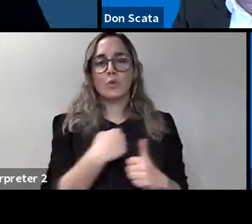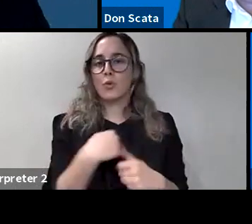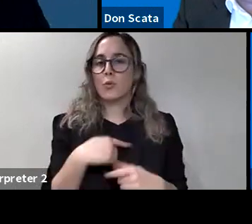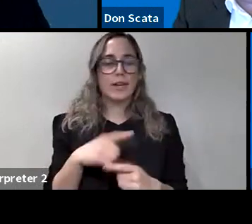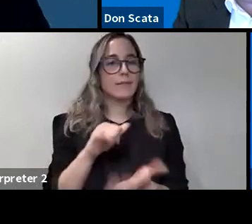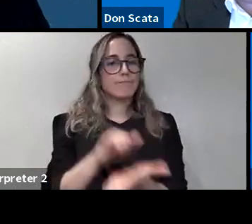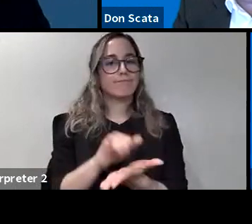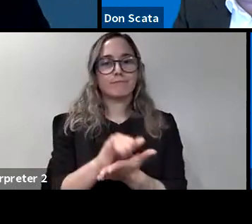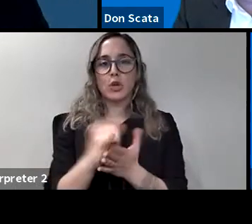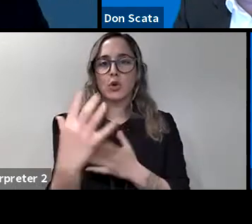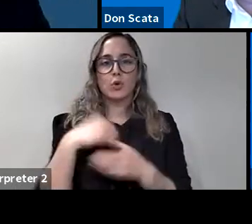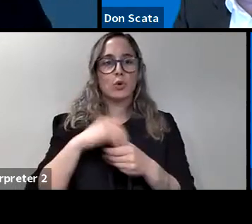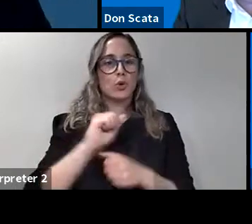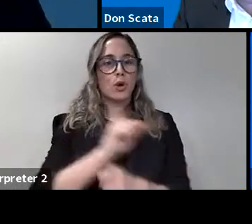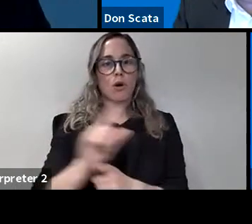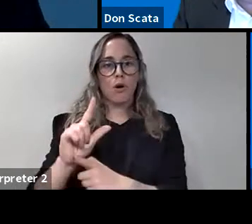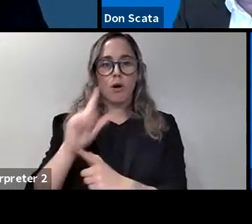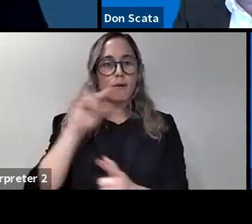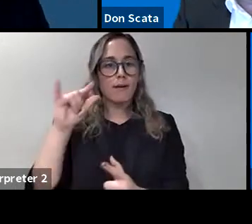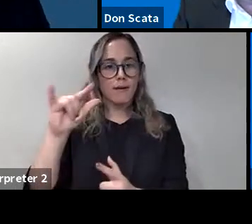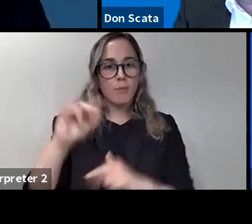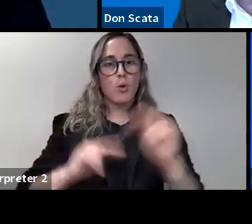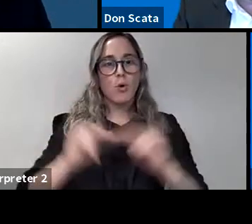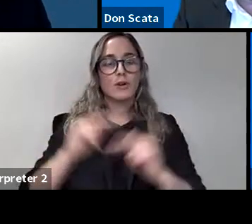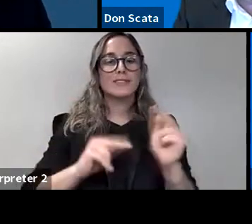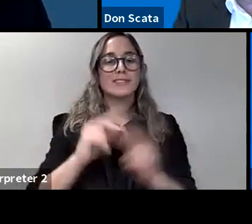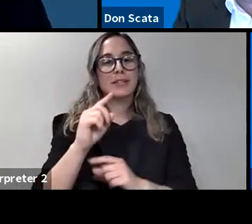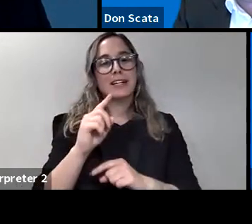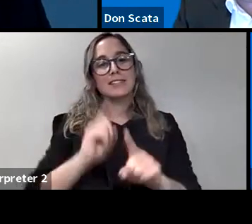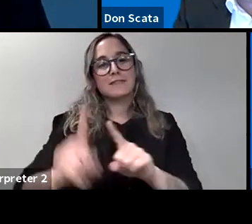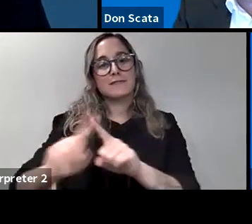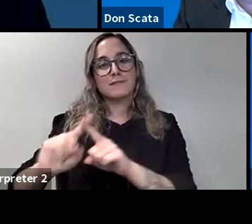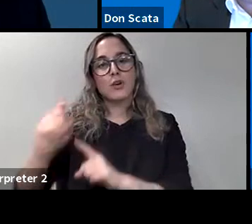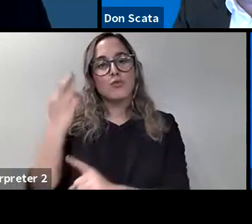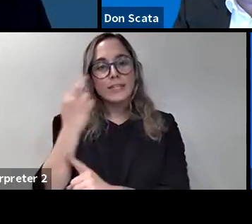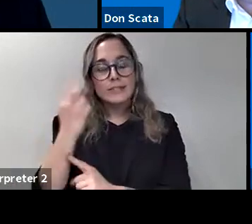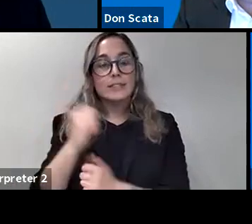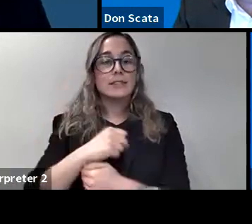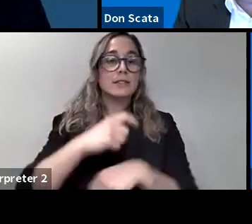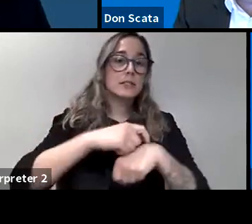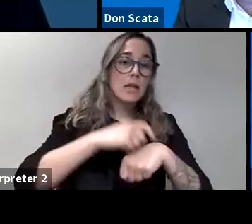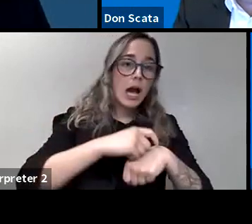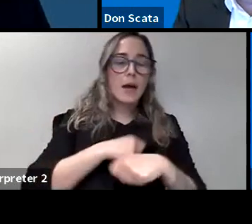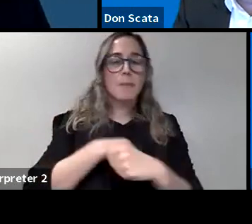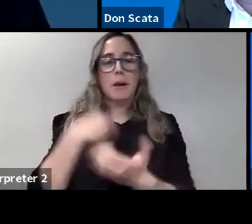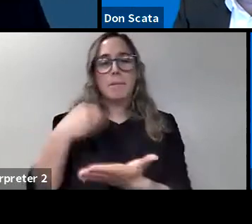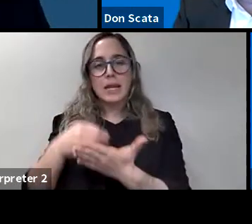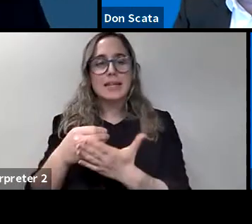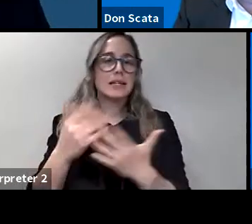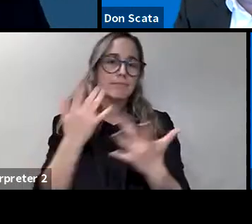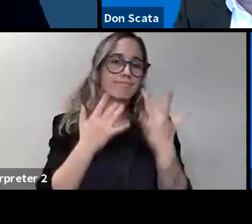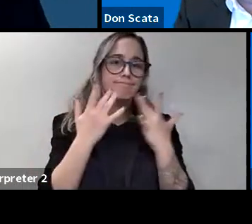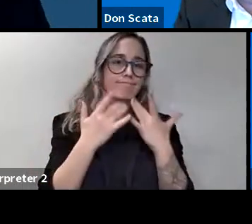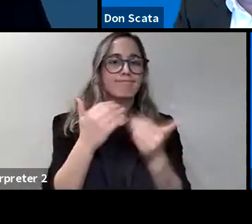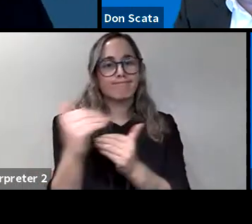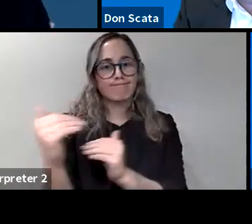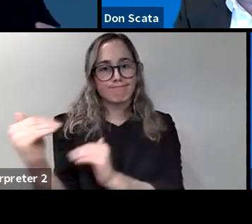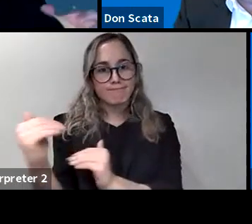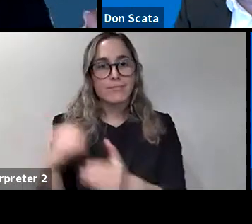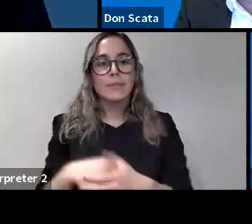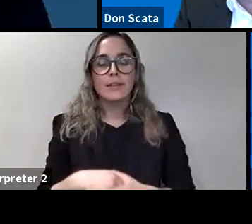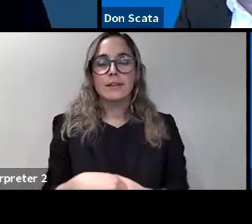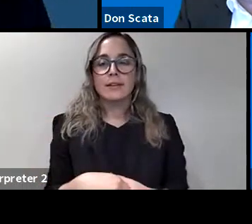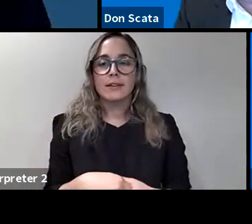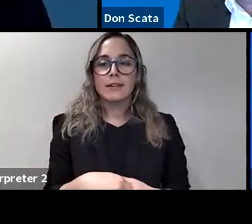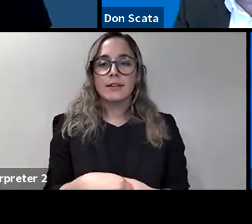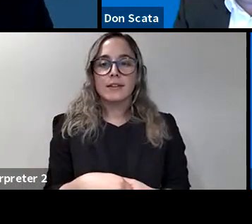the airports because of various reasons, time and money and things like that. But we had